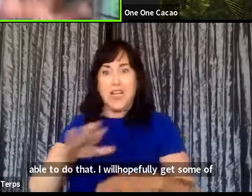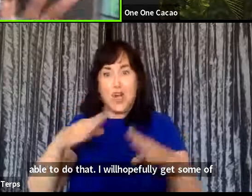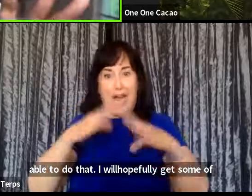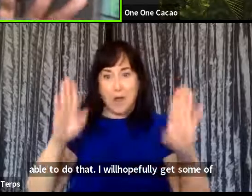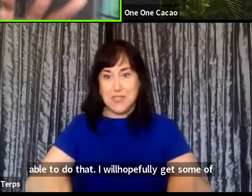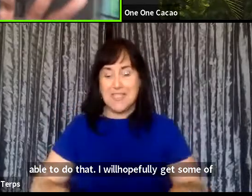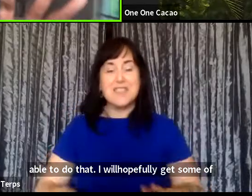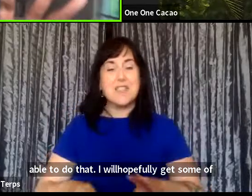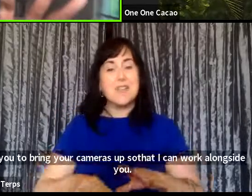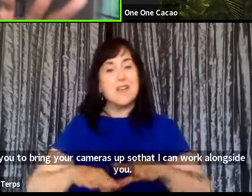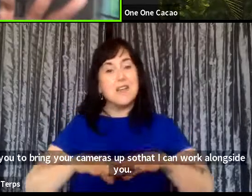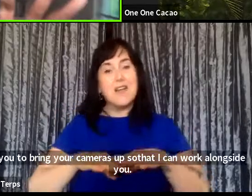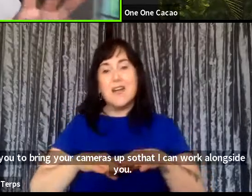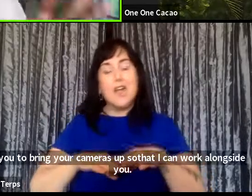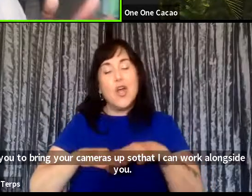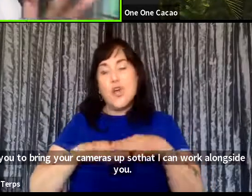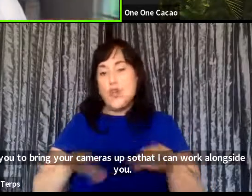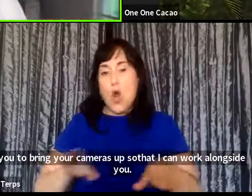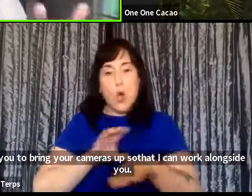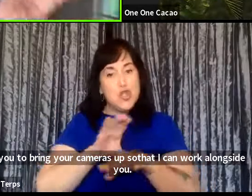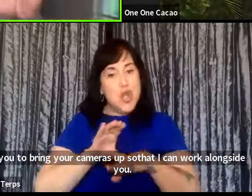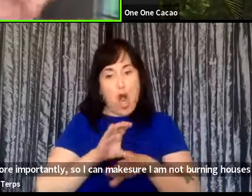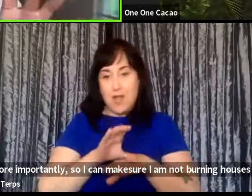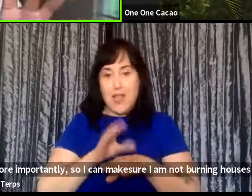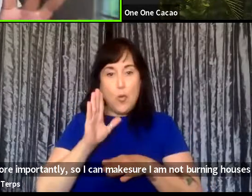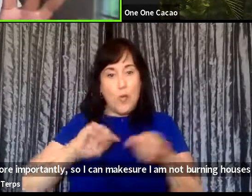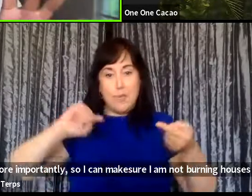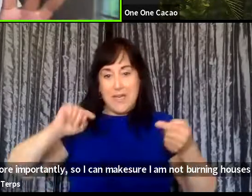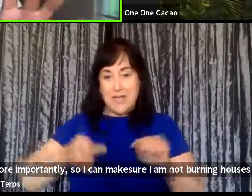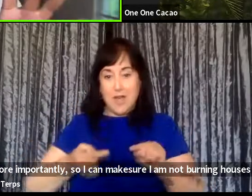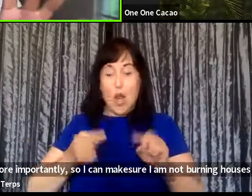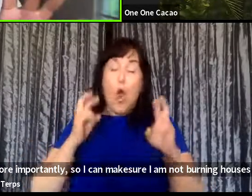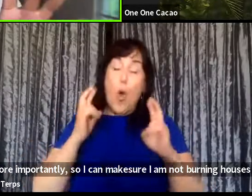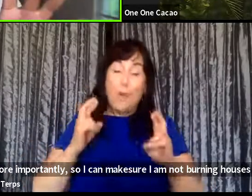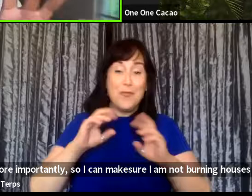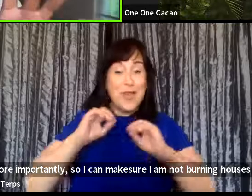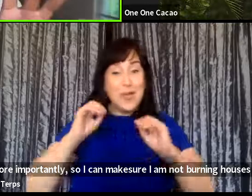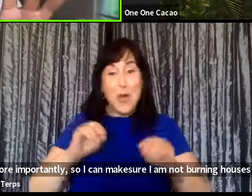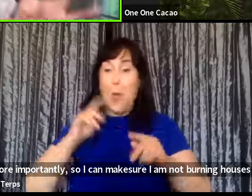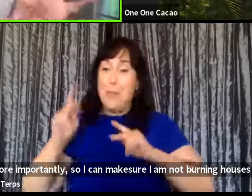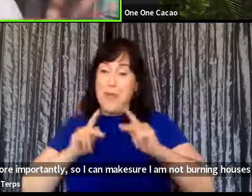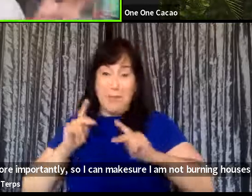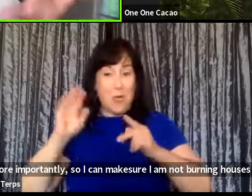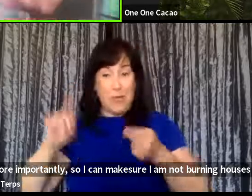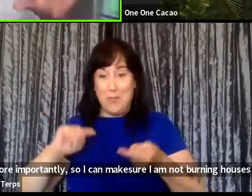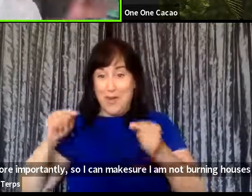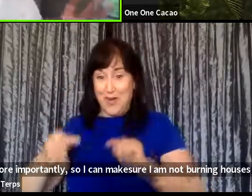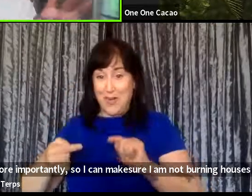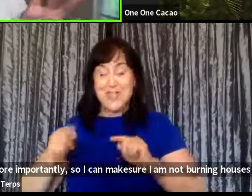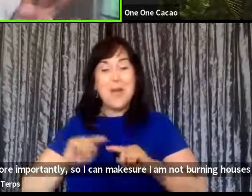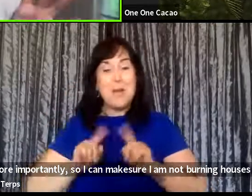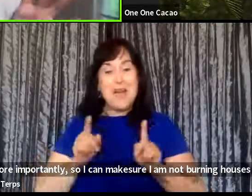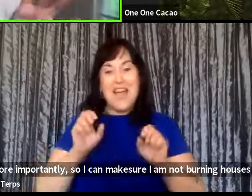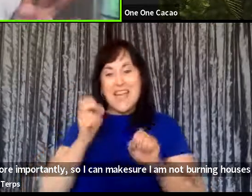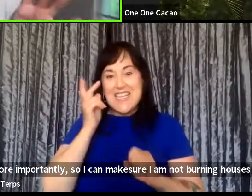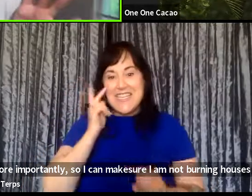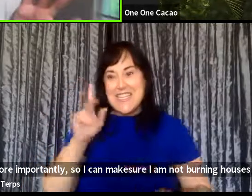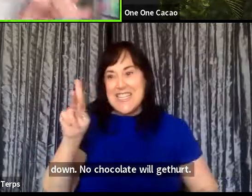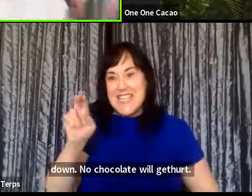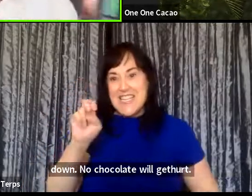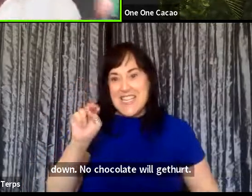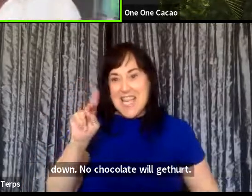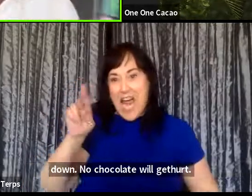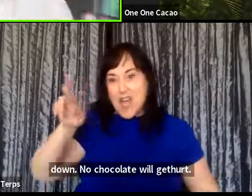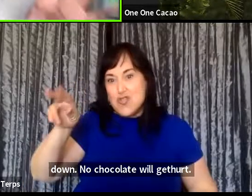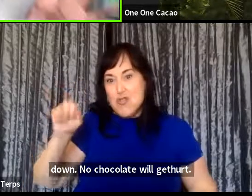No chocolate is going to get hurt during this experience. Hopefully no people are going to get hurt. But I can see Kendra saying that she's going to